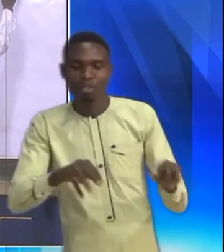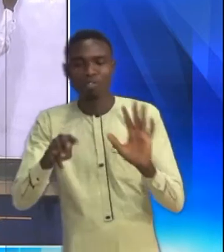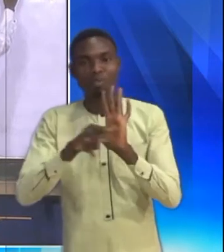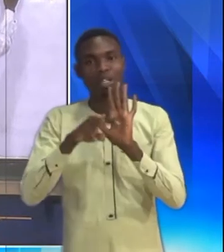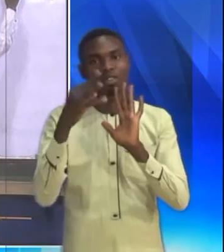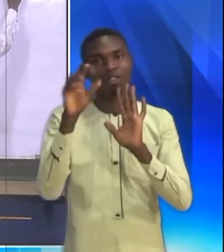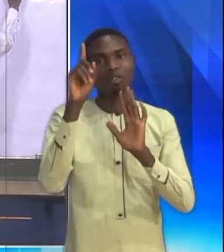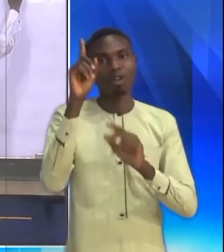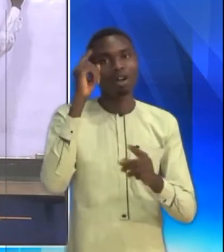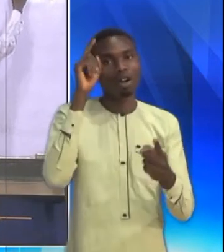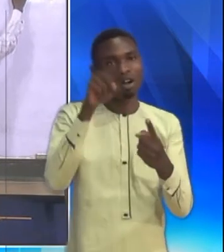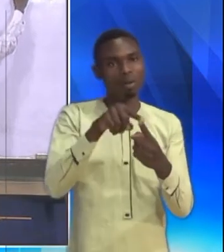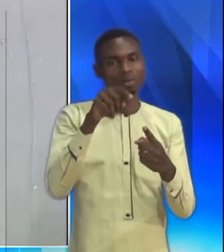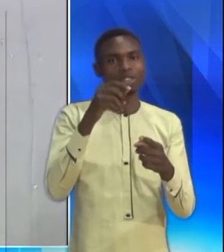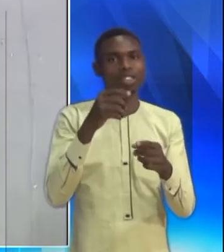Translatory